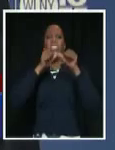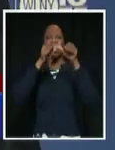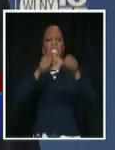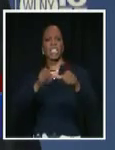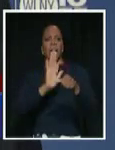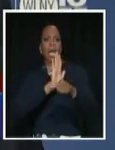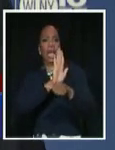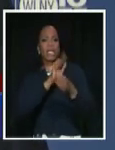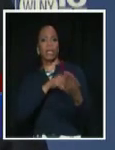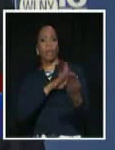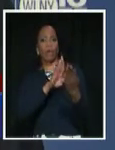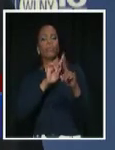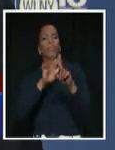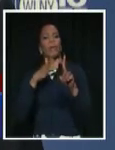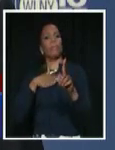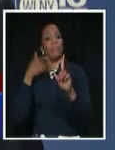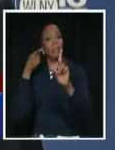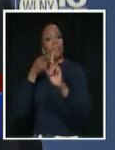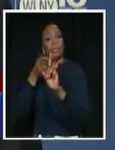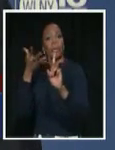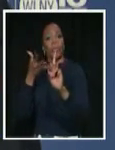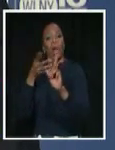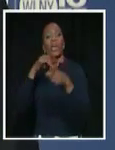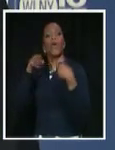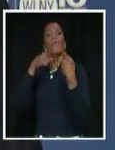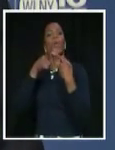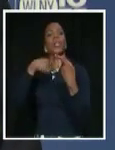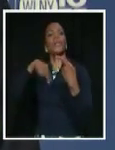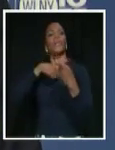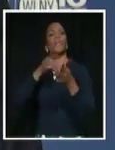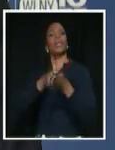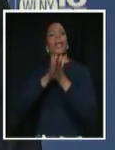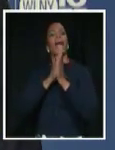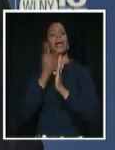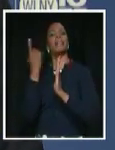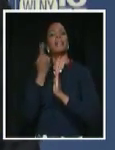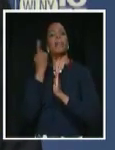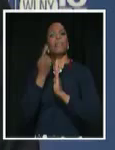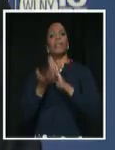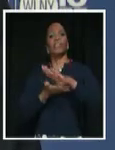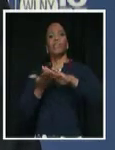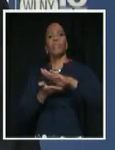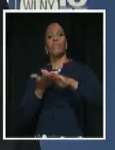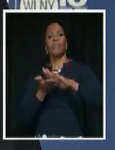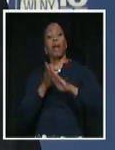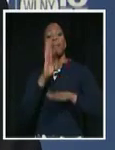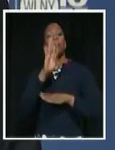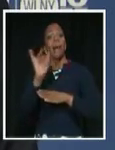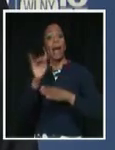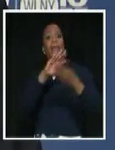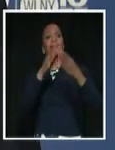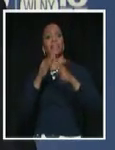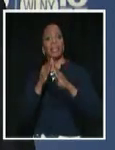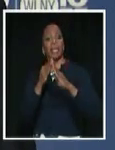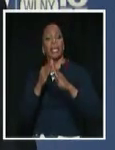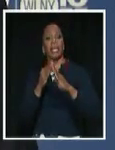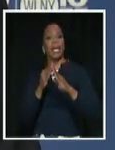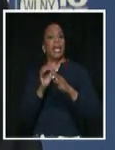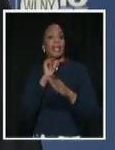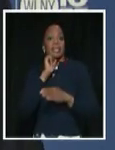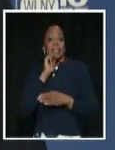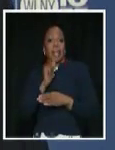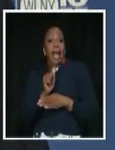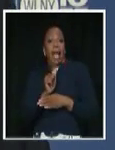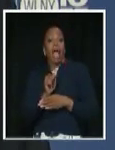I'm saying is this. Whenever we ask for something to be run by the City of New York that currently is not, the